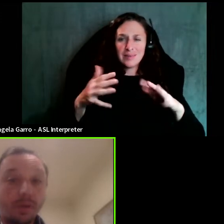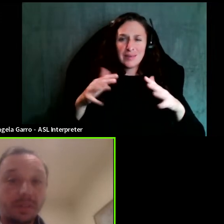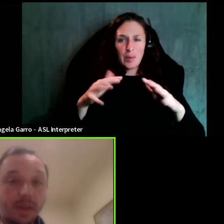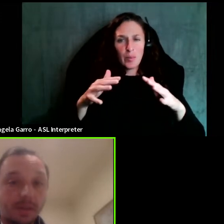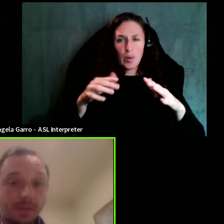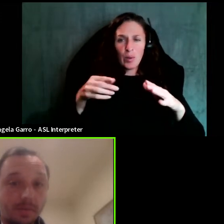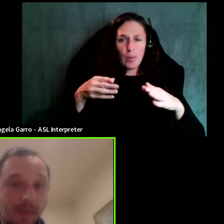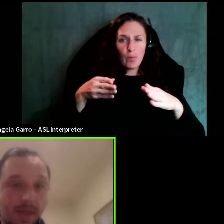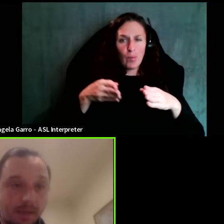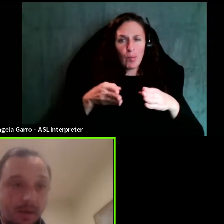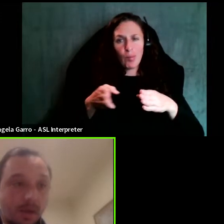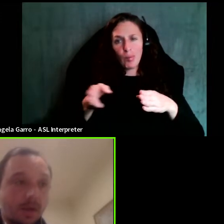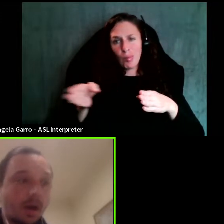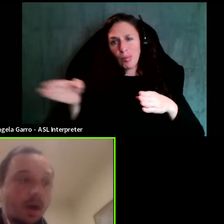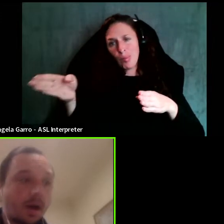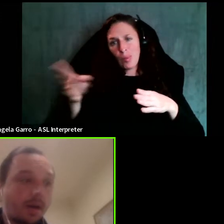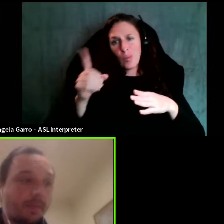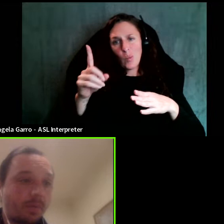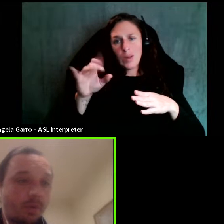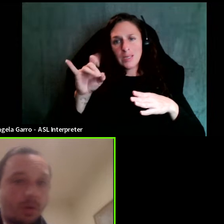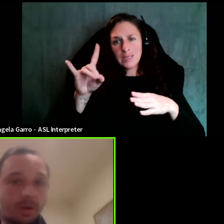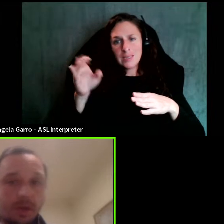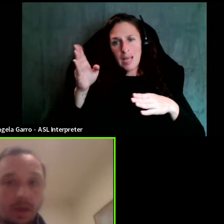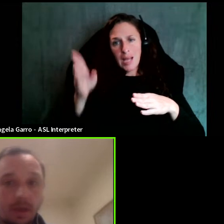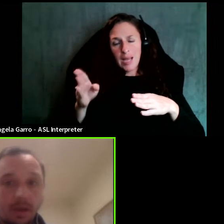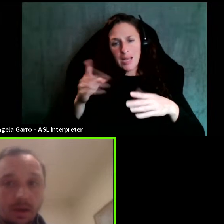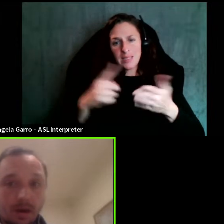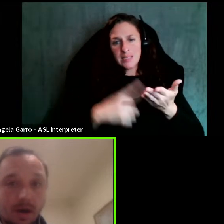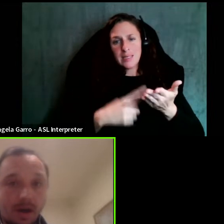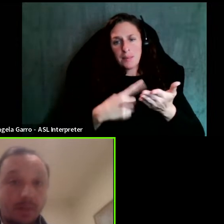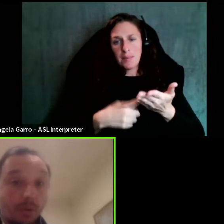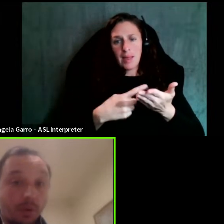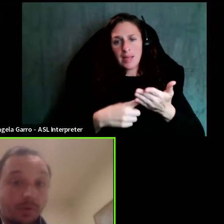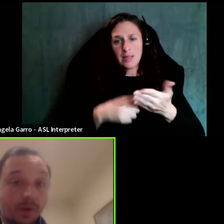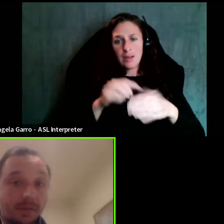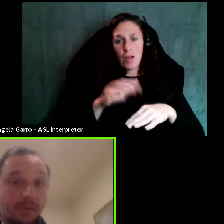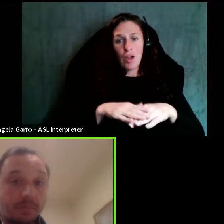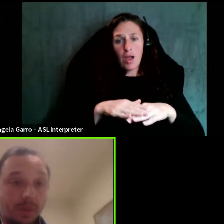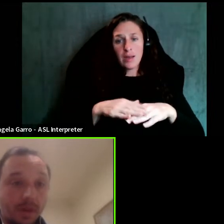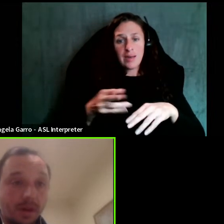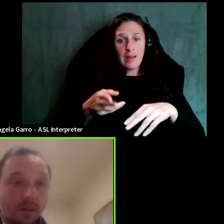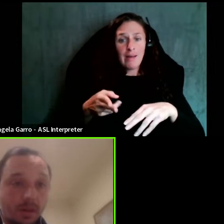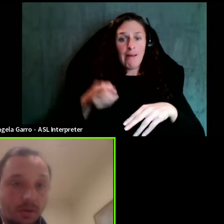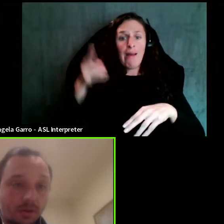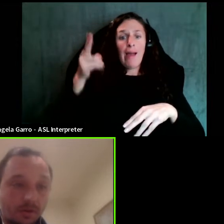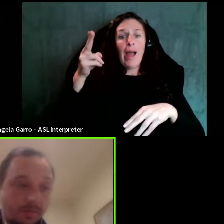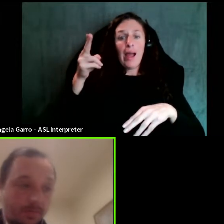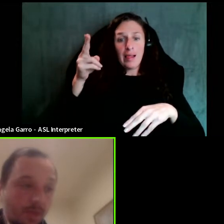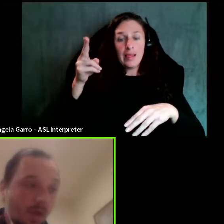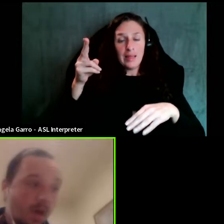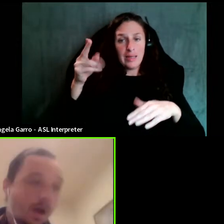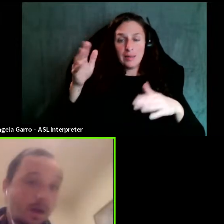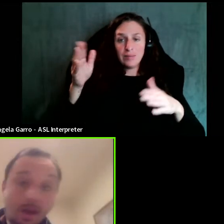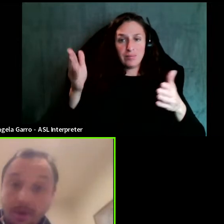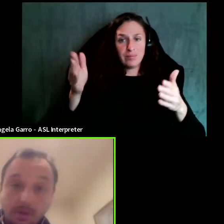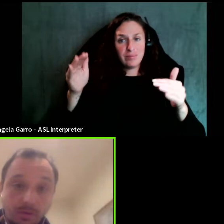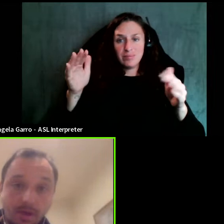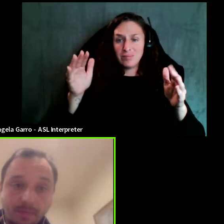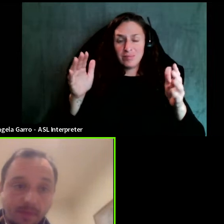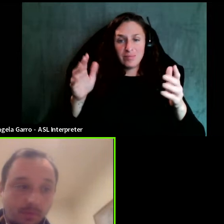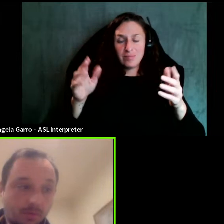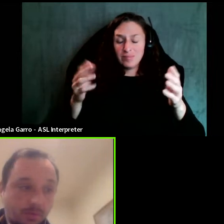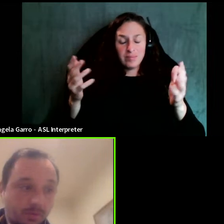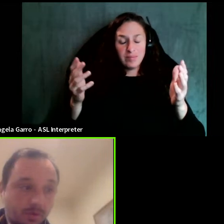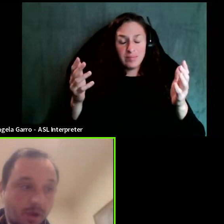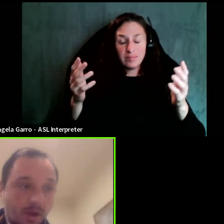of a one-sided debate on a highly polarizing political issue. Now, I too